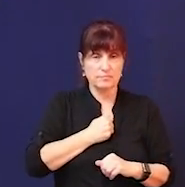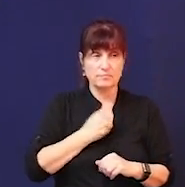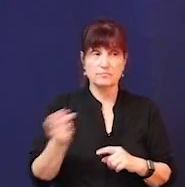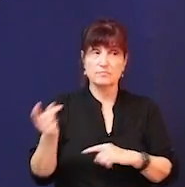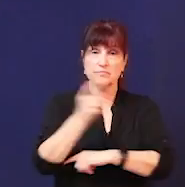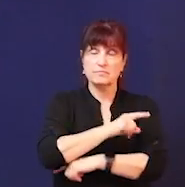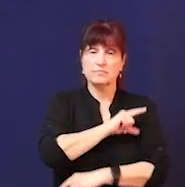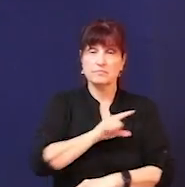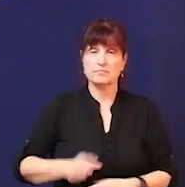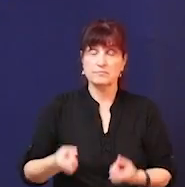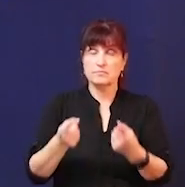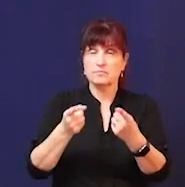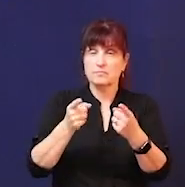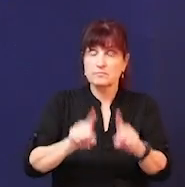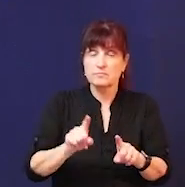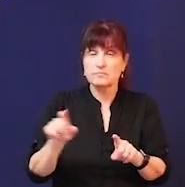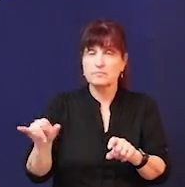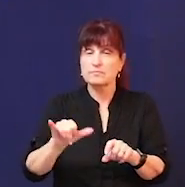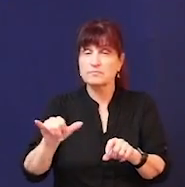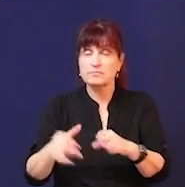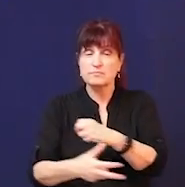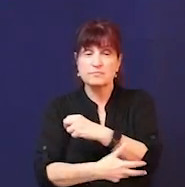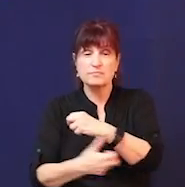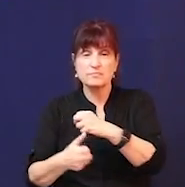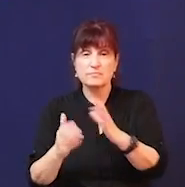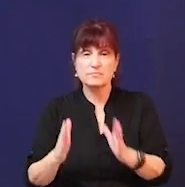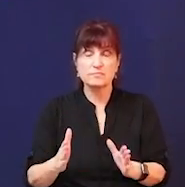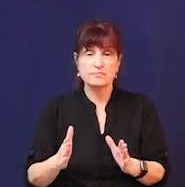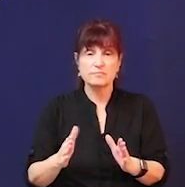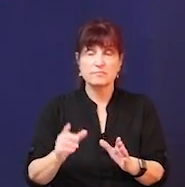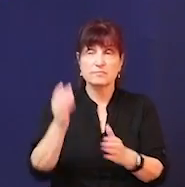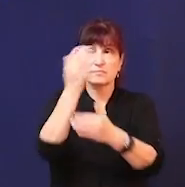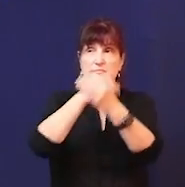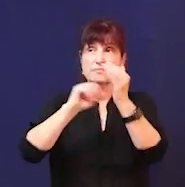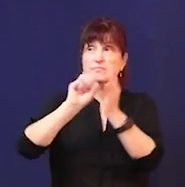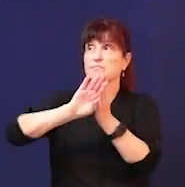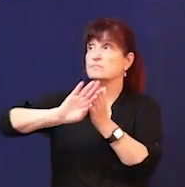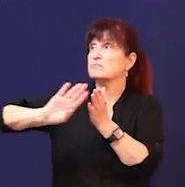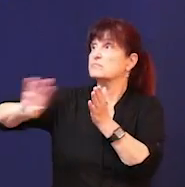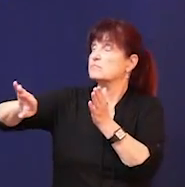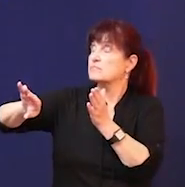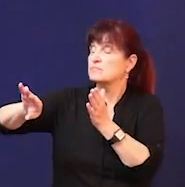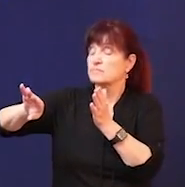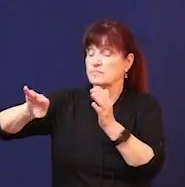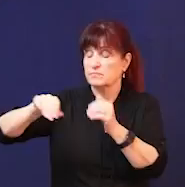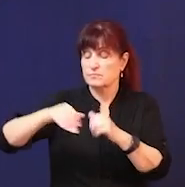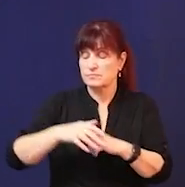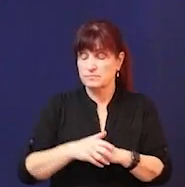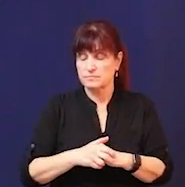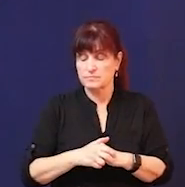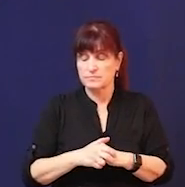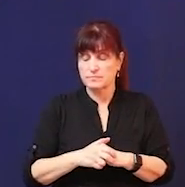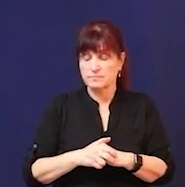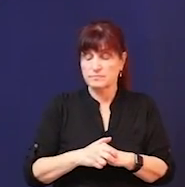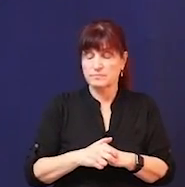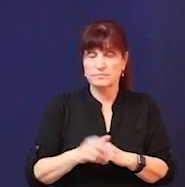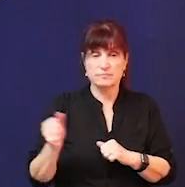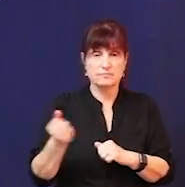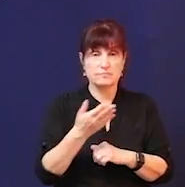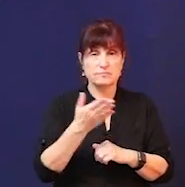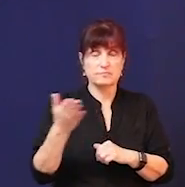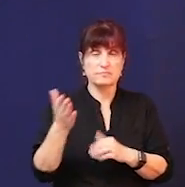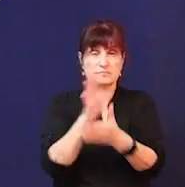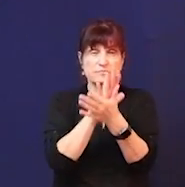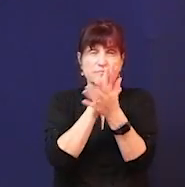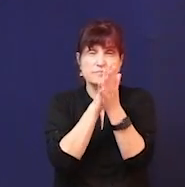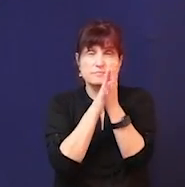thief, and then the heavens will pass away with a mighty roar, and the elements will be